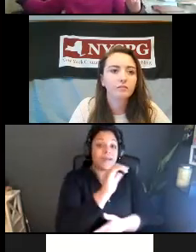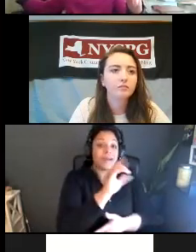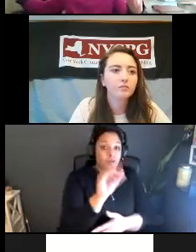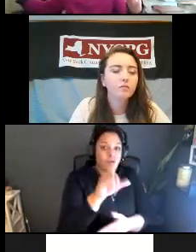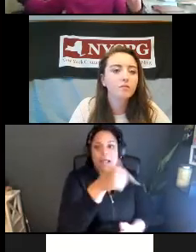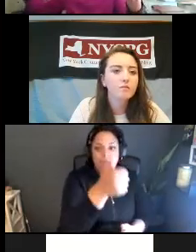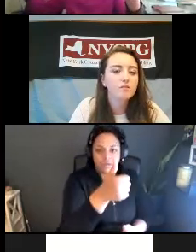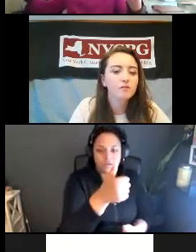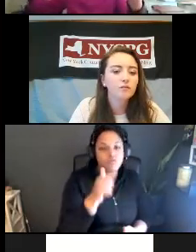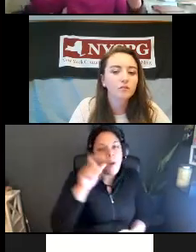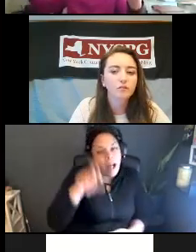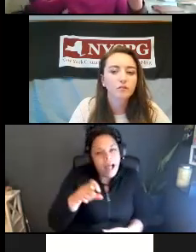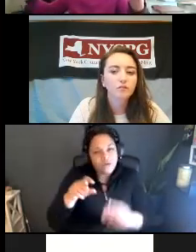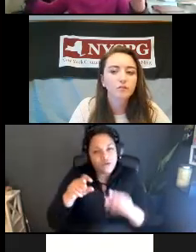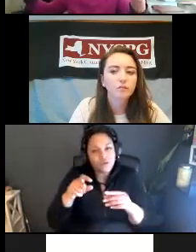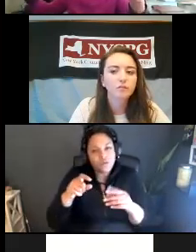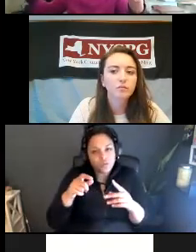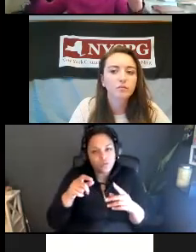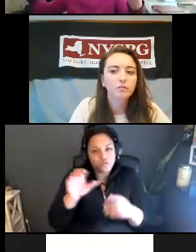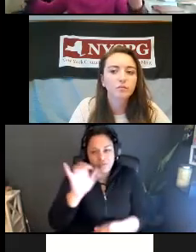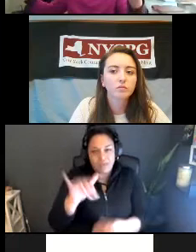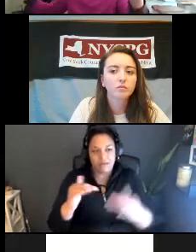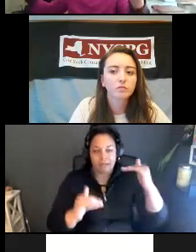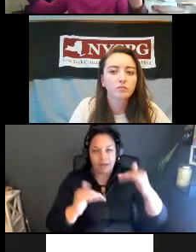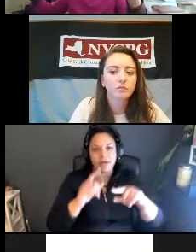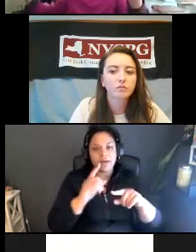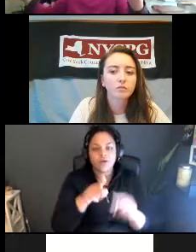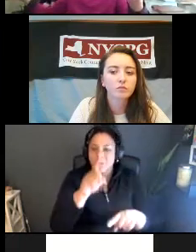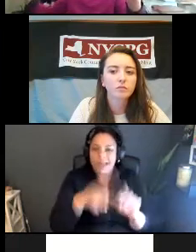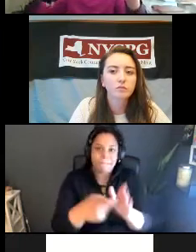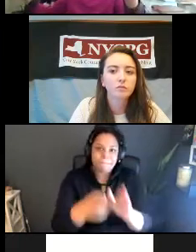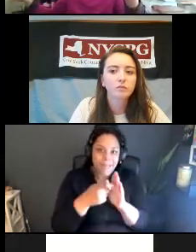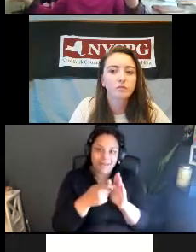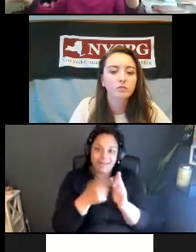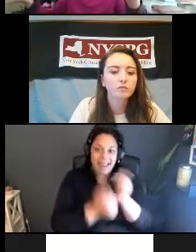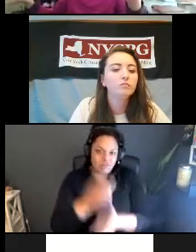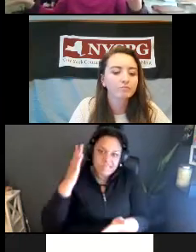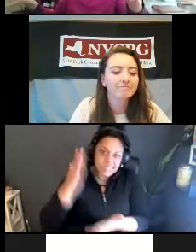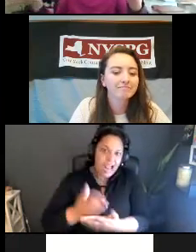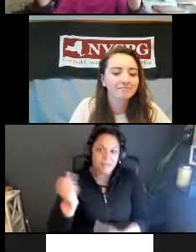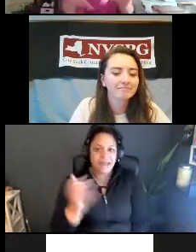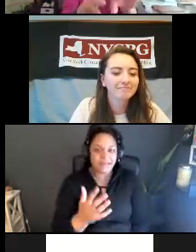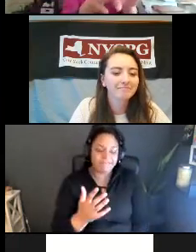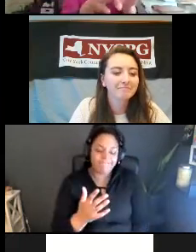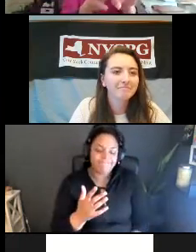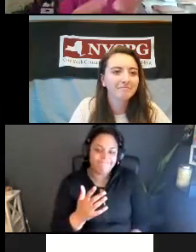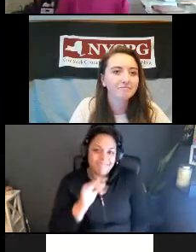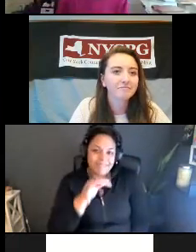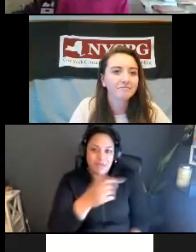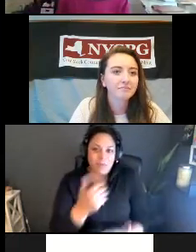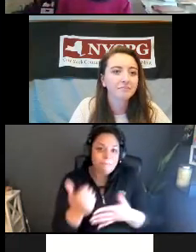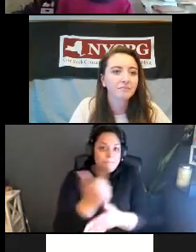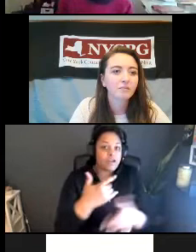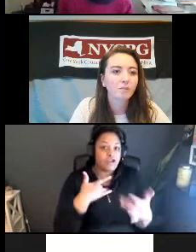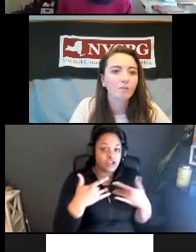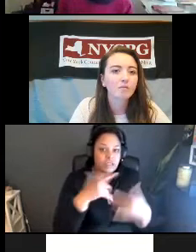You don't have to, but you know, you can't mandate that everybody stop gambling if their primary